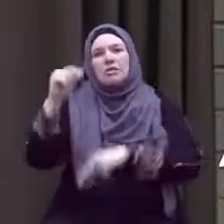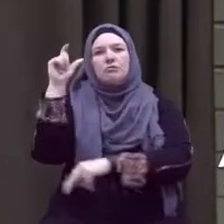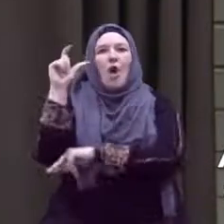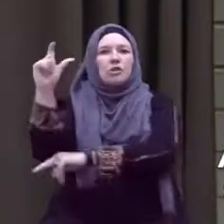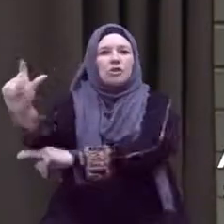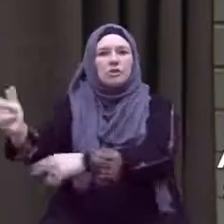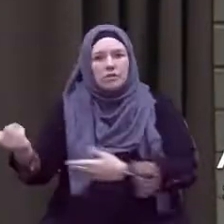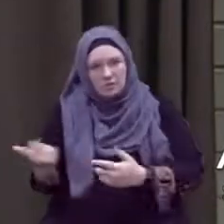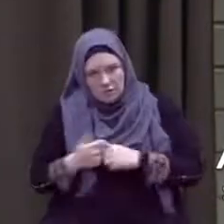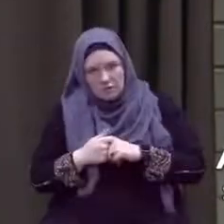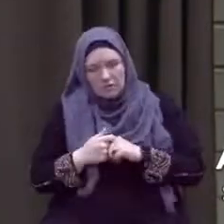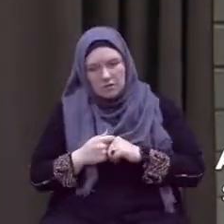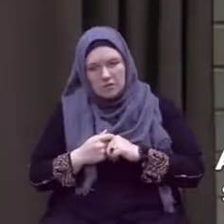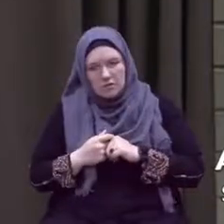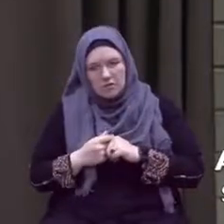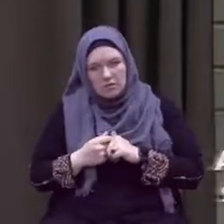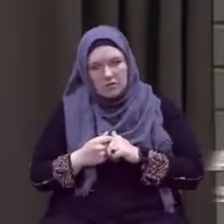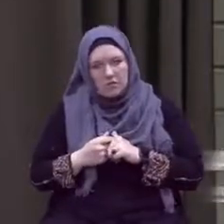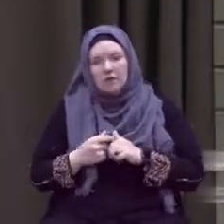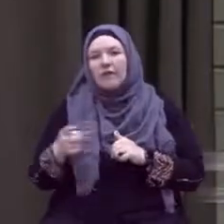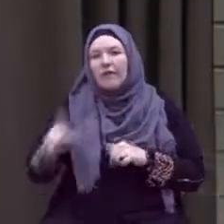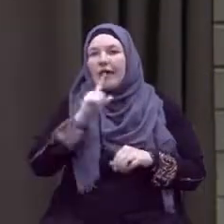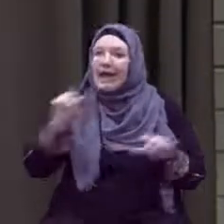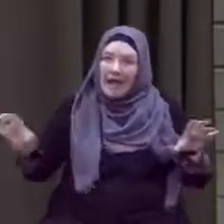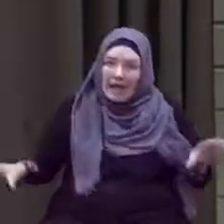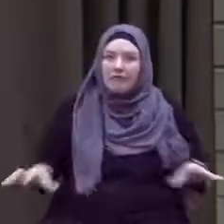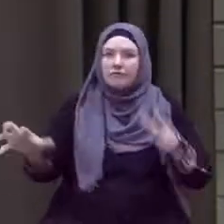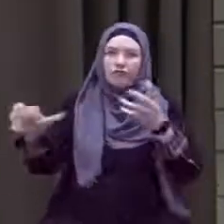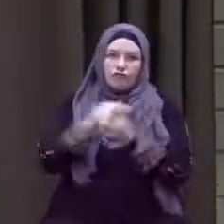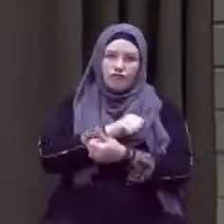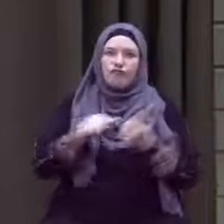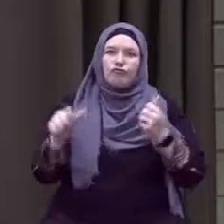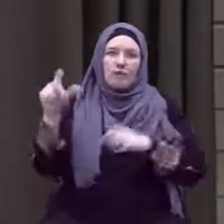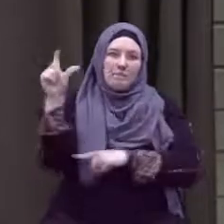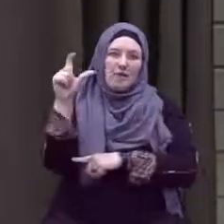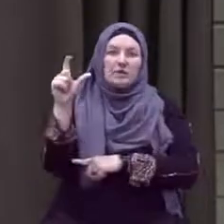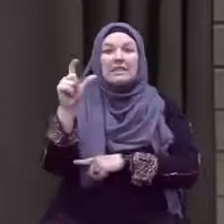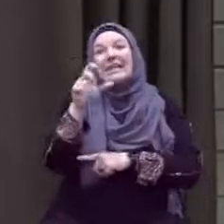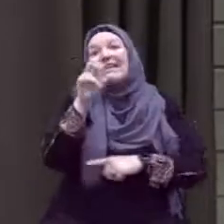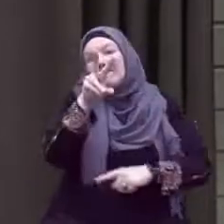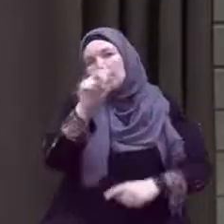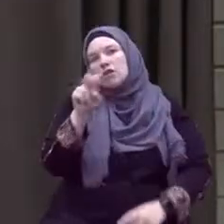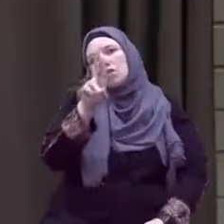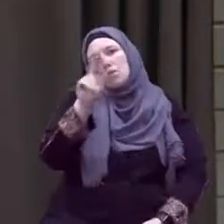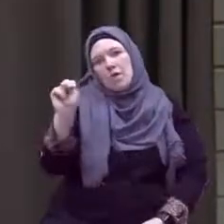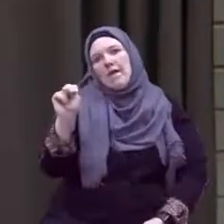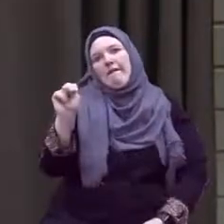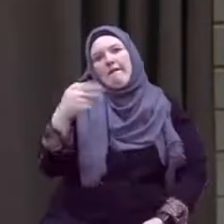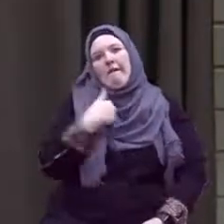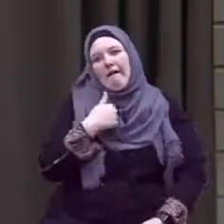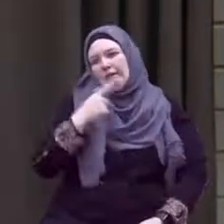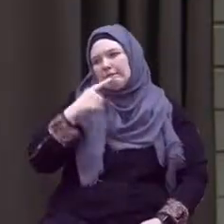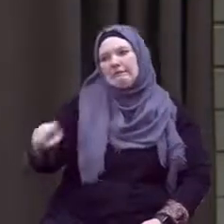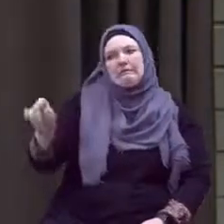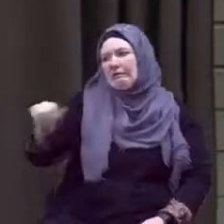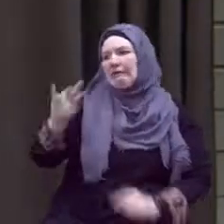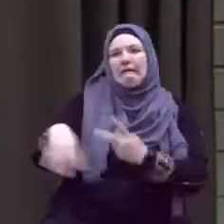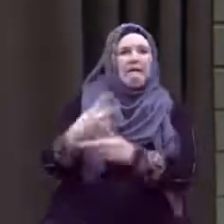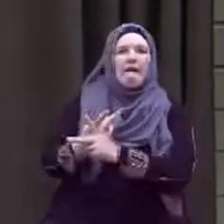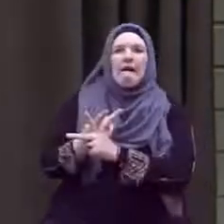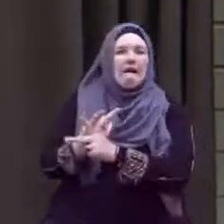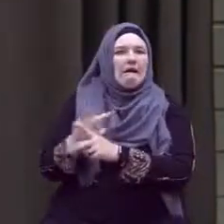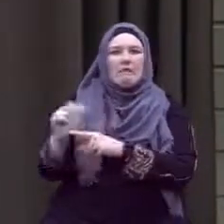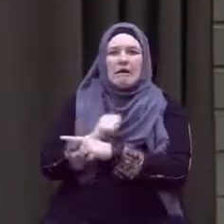mosques. And they are actively destroying mosques. Even the United Nations has condemned these